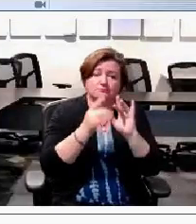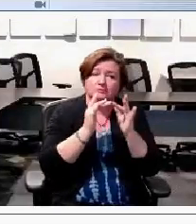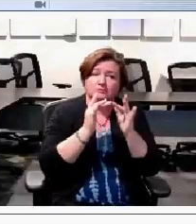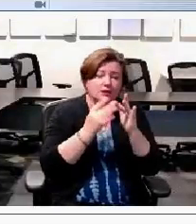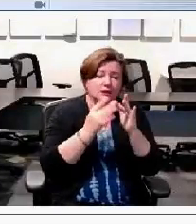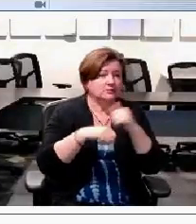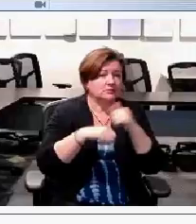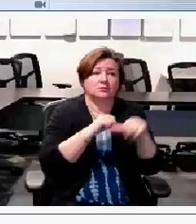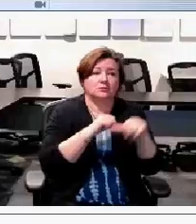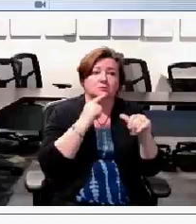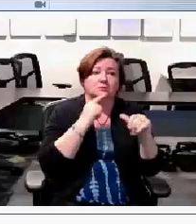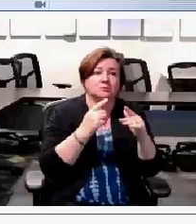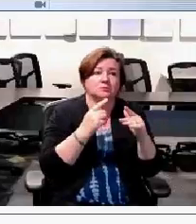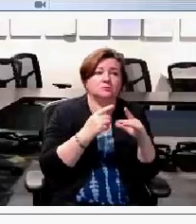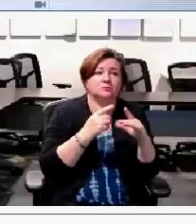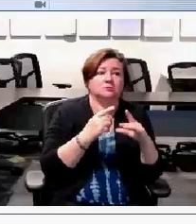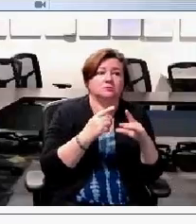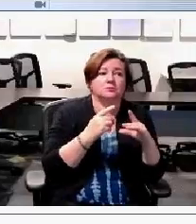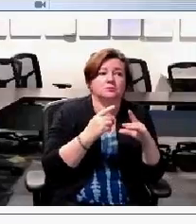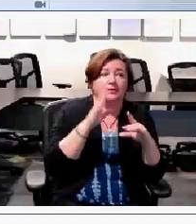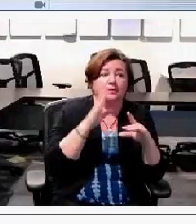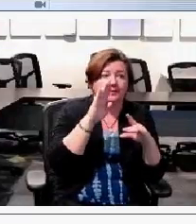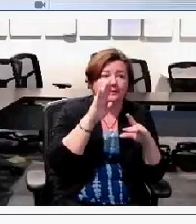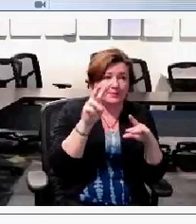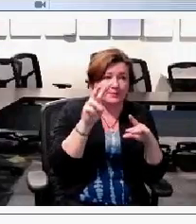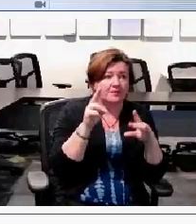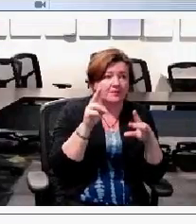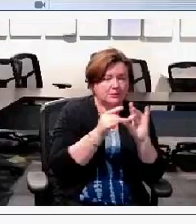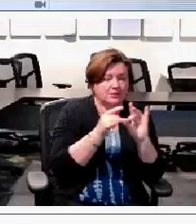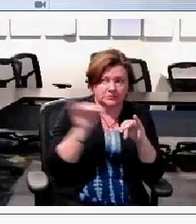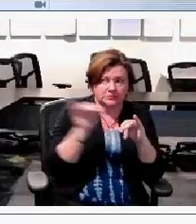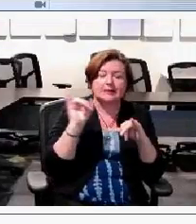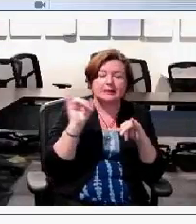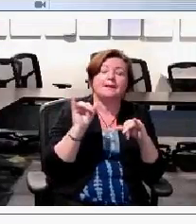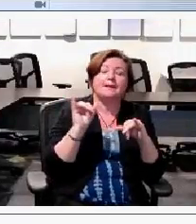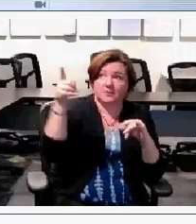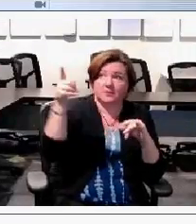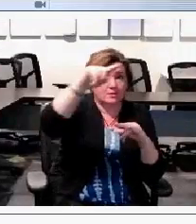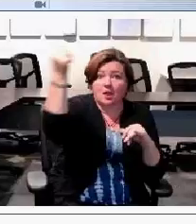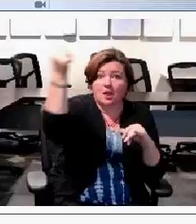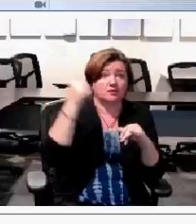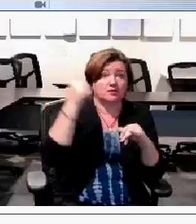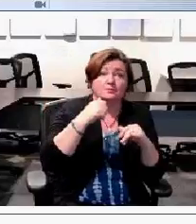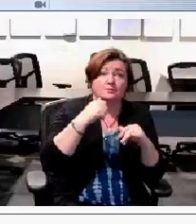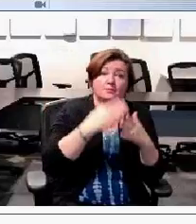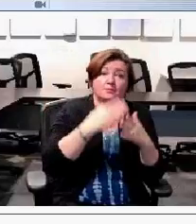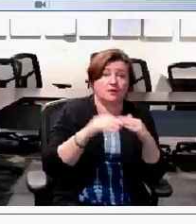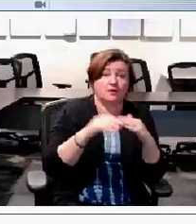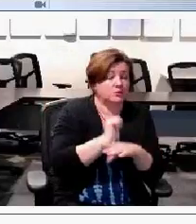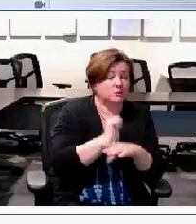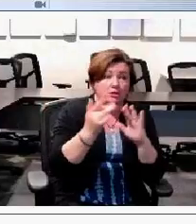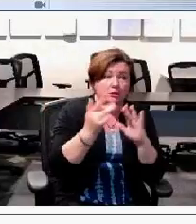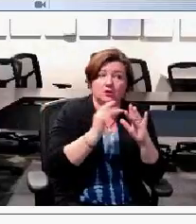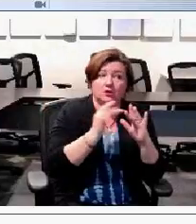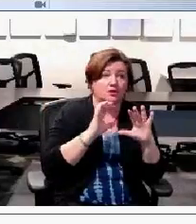We also, as Bev mentioned, can access our groups and other services if it's feasible for them